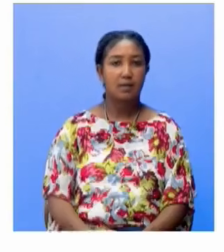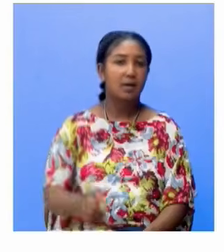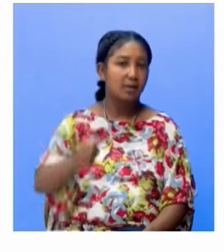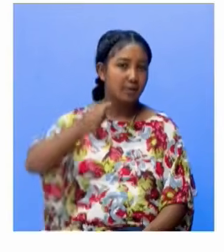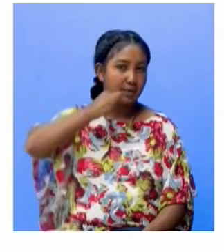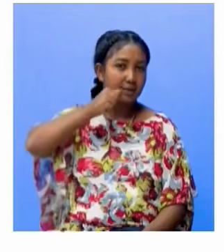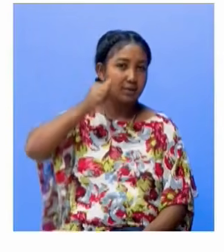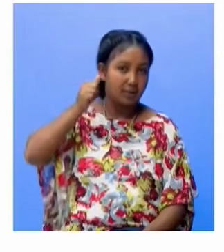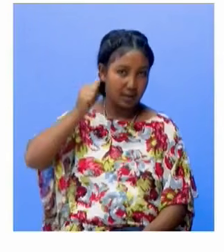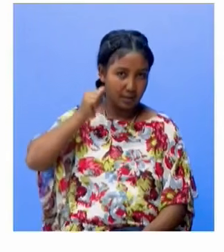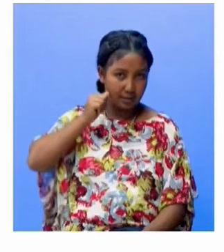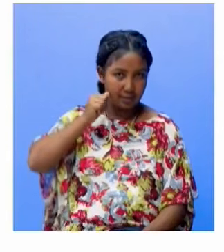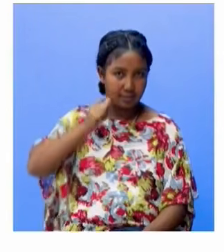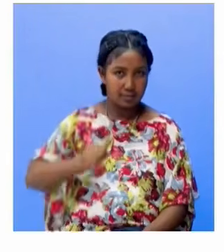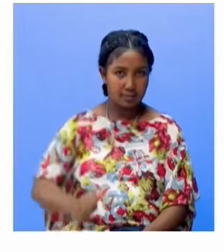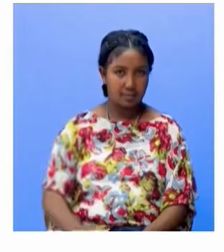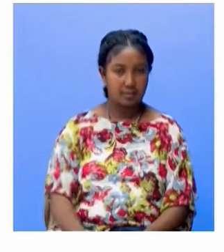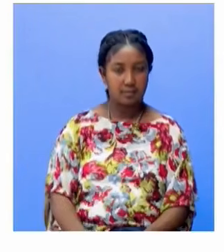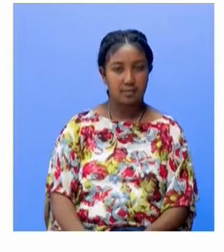yesterday